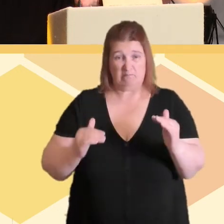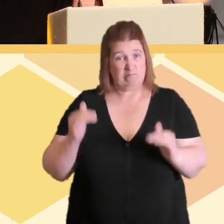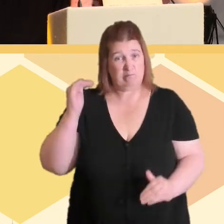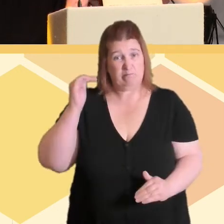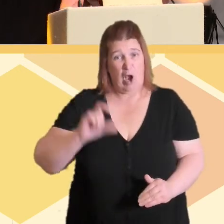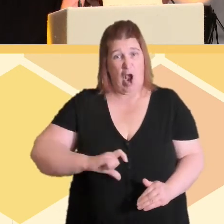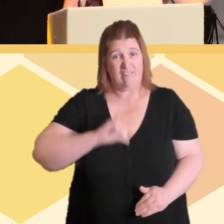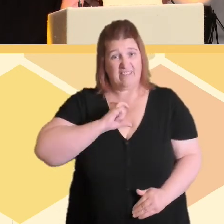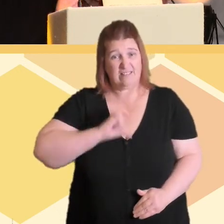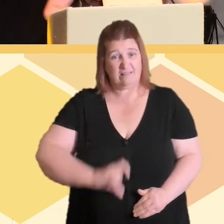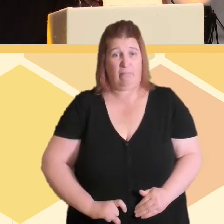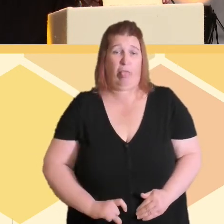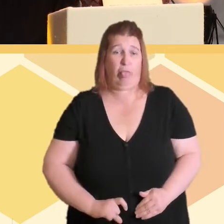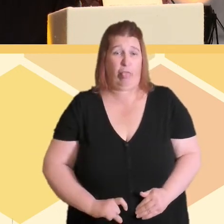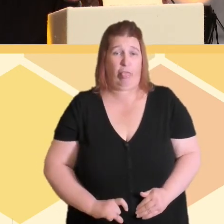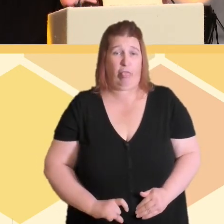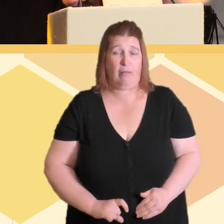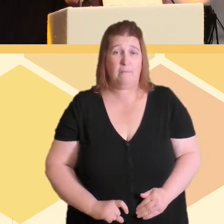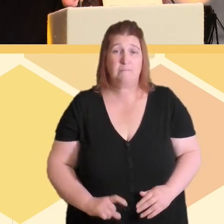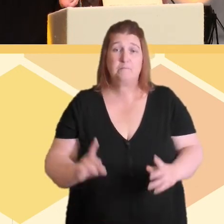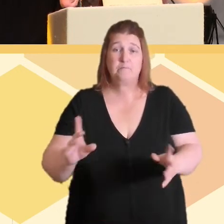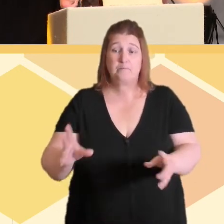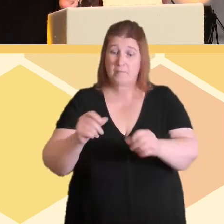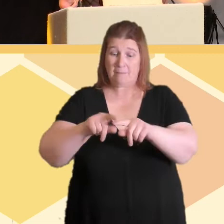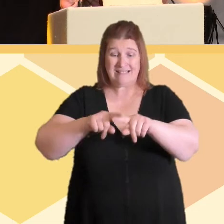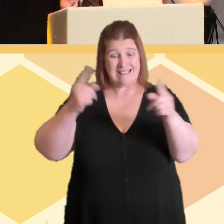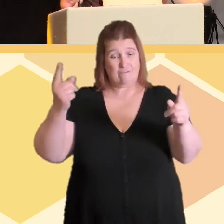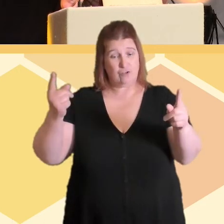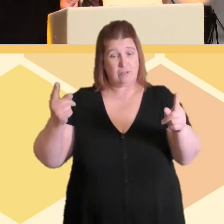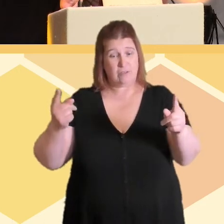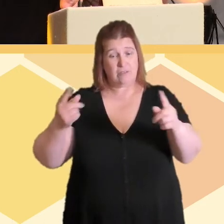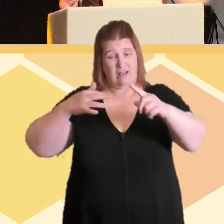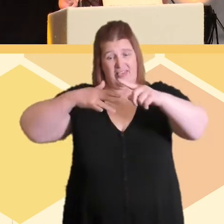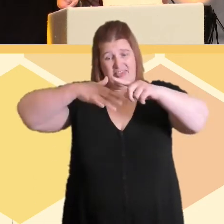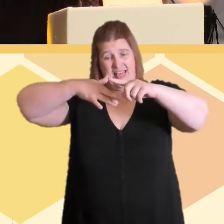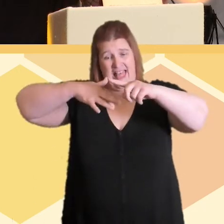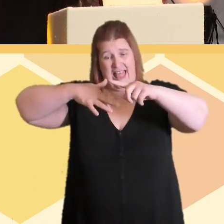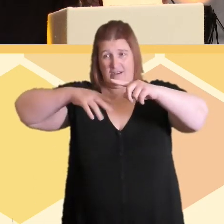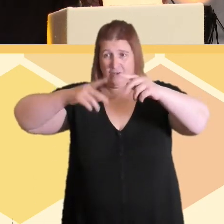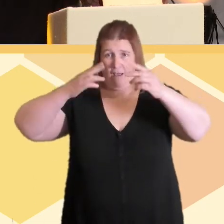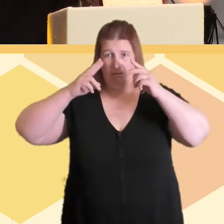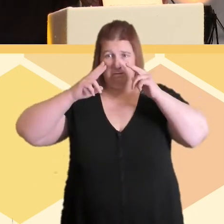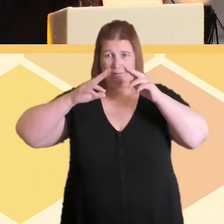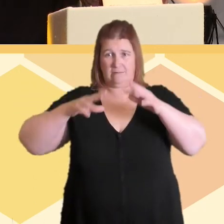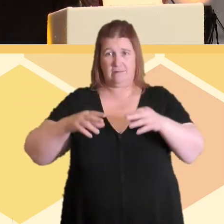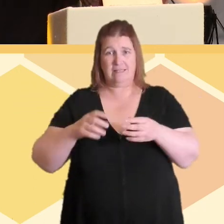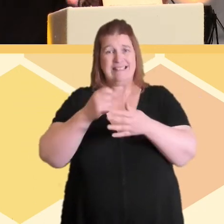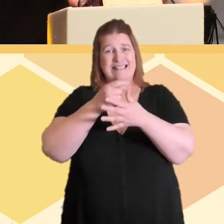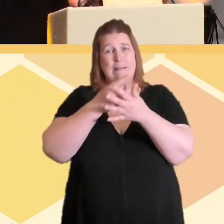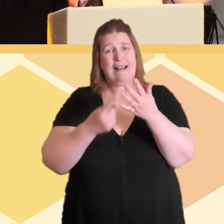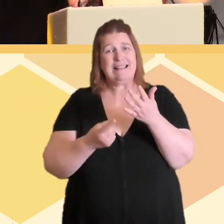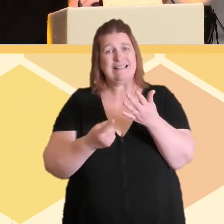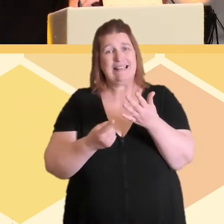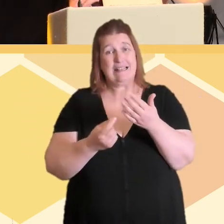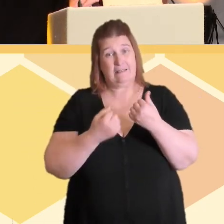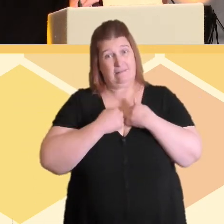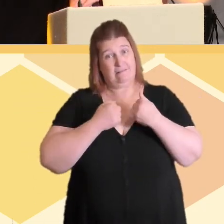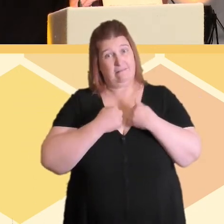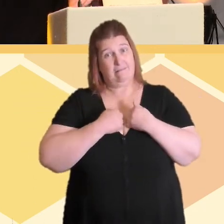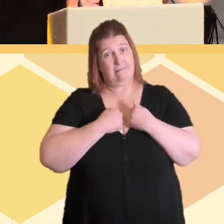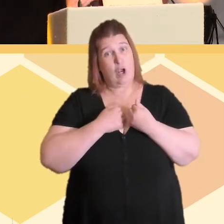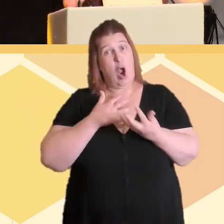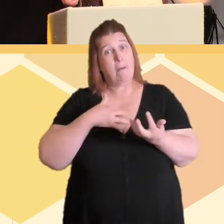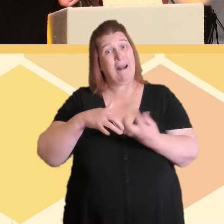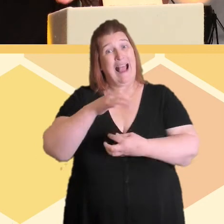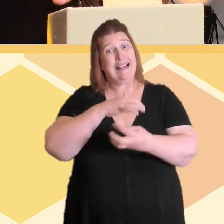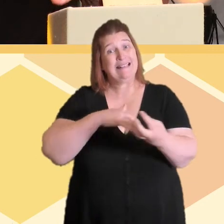that follows. But other differences are not so obvious. The disability that complicates my life the most